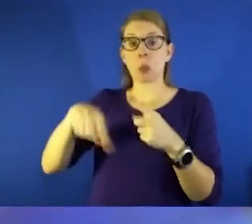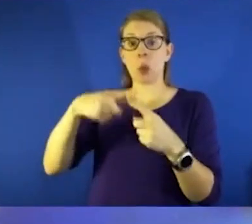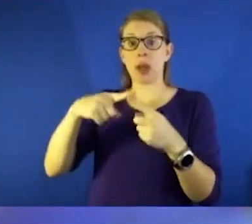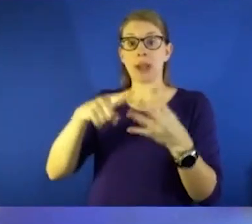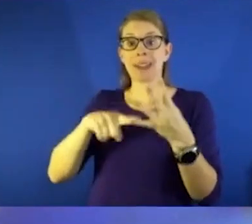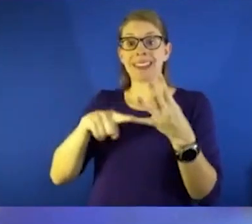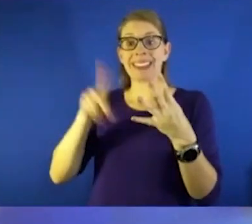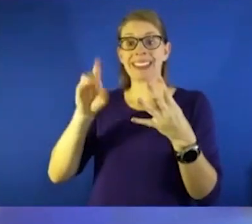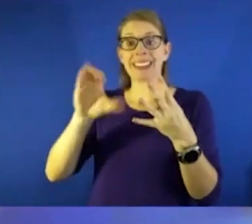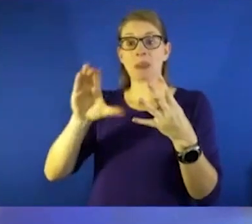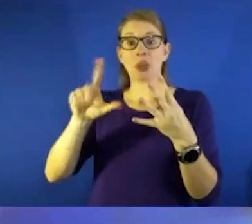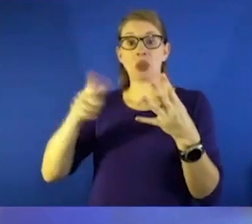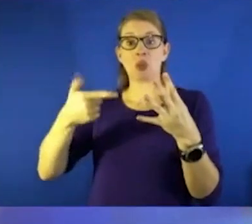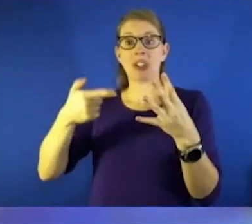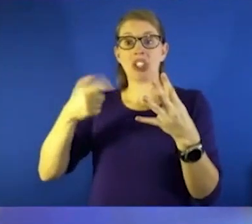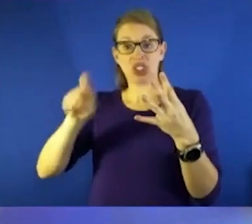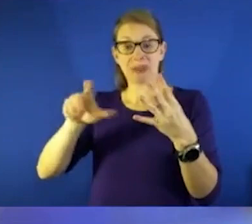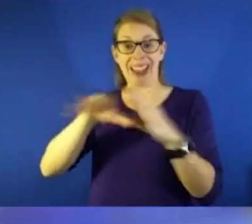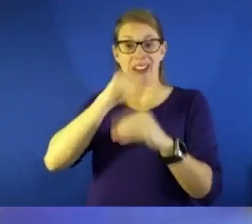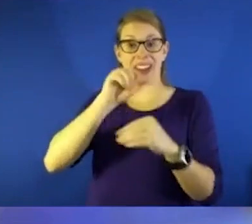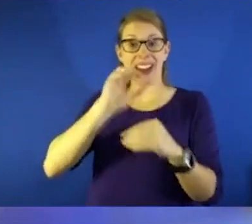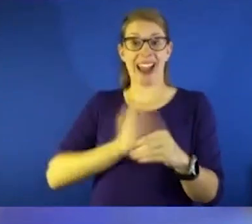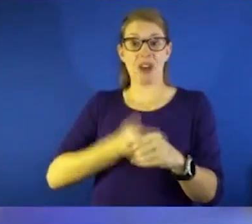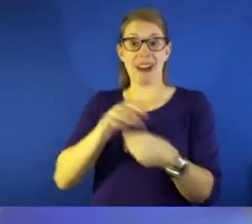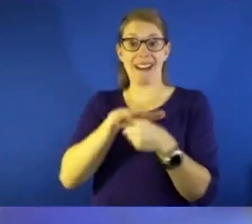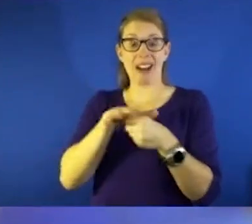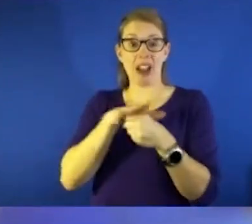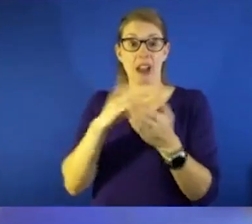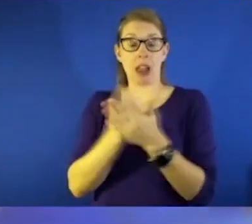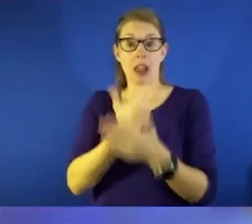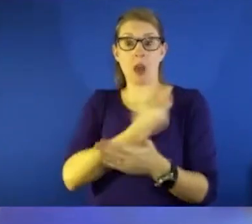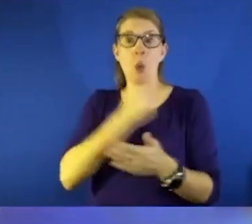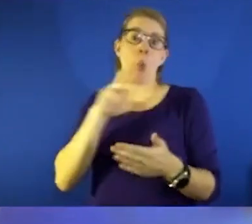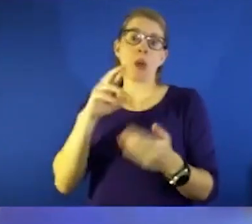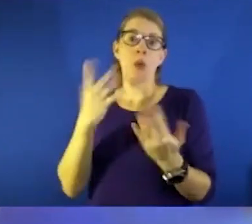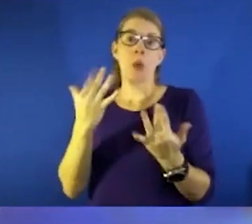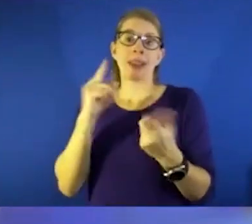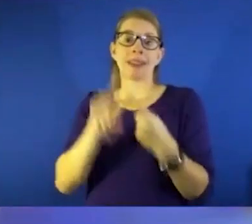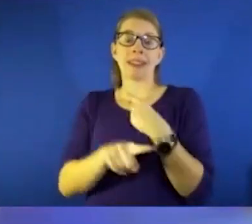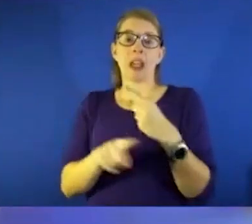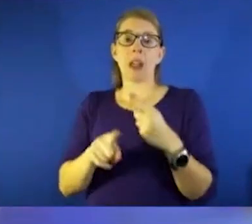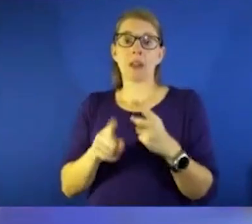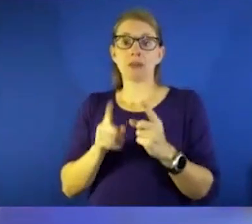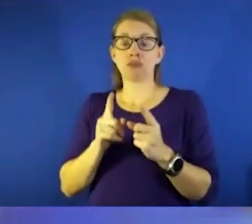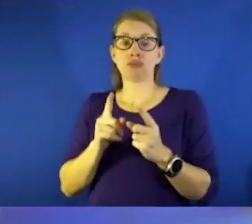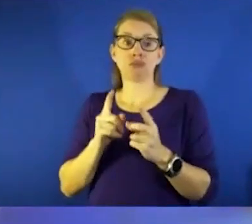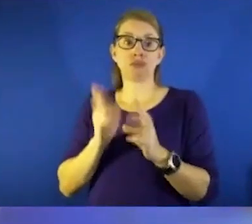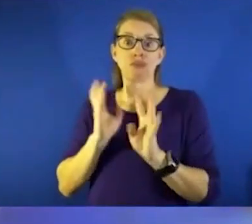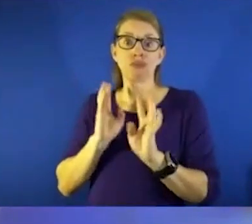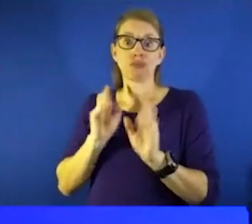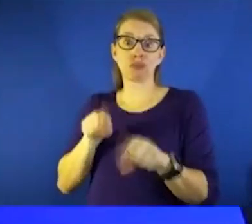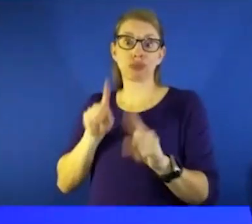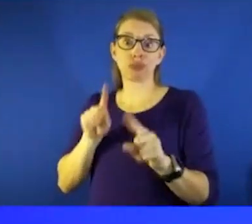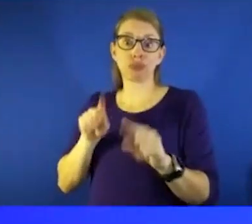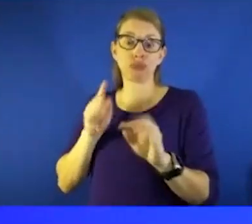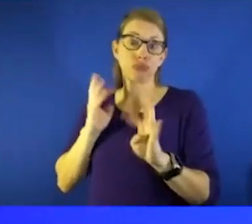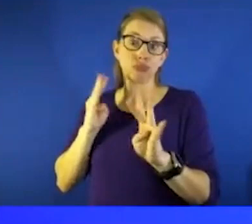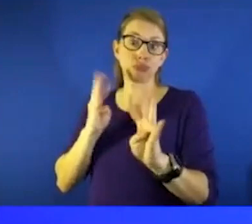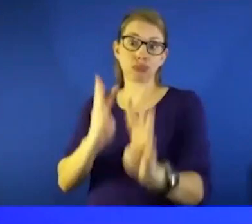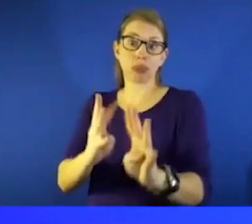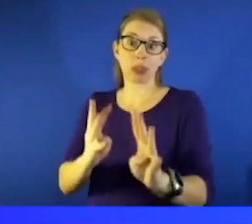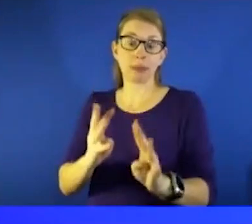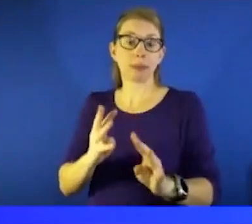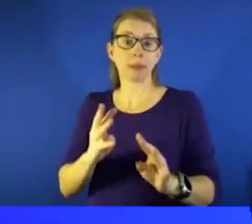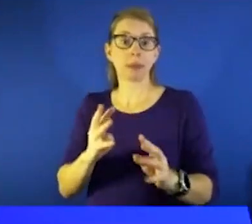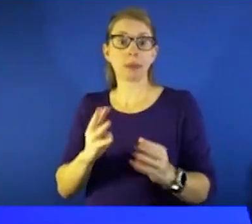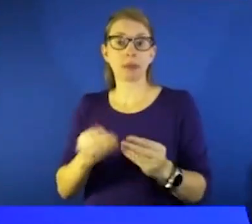if she should go outside of our area to get it, or just wait till the rush passes. Kind of what's this all going to look like? Yeah, well, I think the last numbers